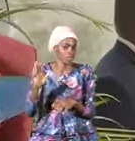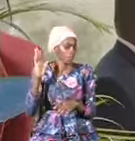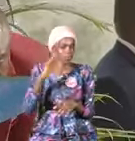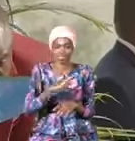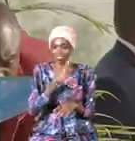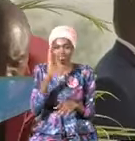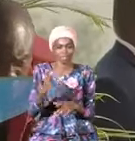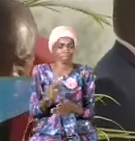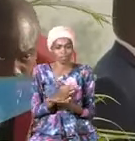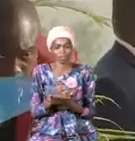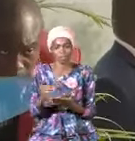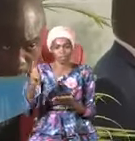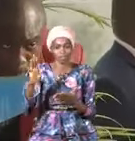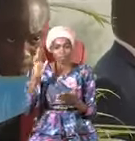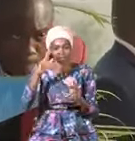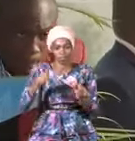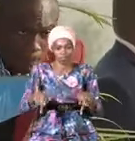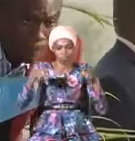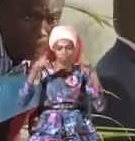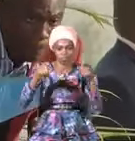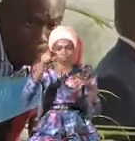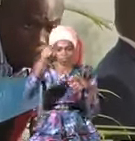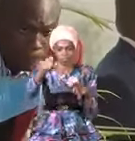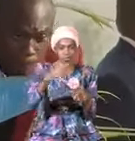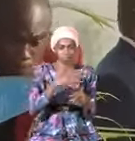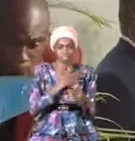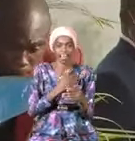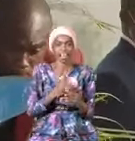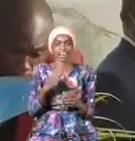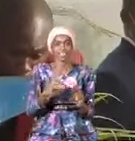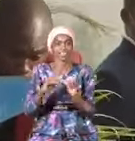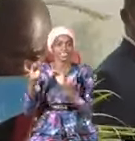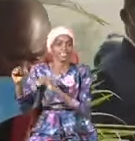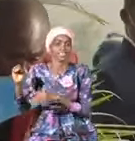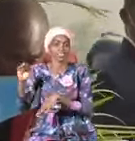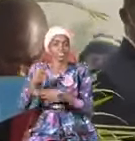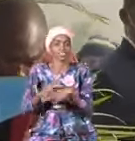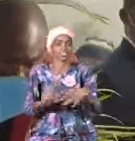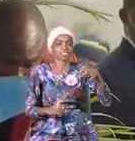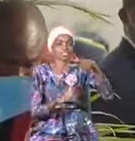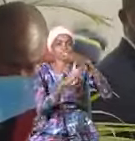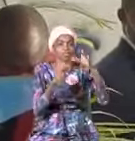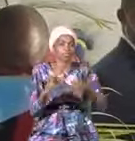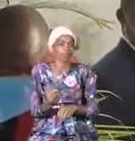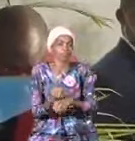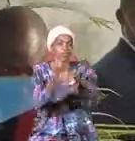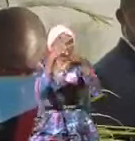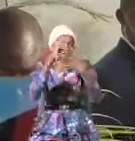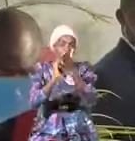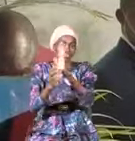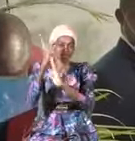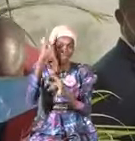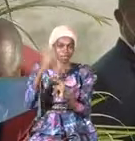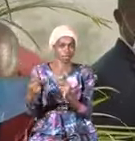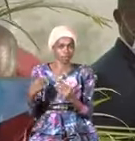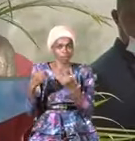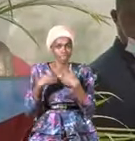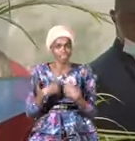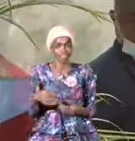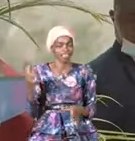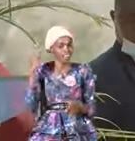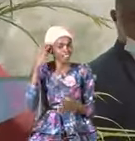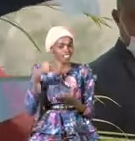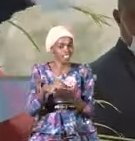promote you and set you on the top of the mountain. Amen. We have heard this morning that